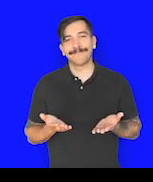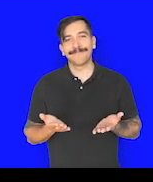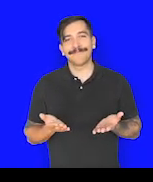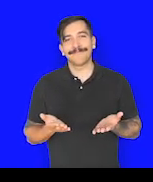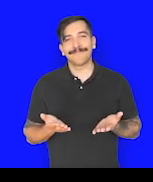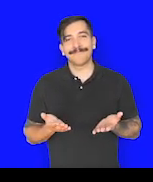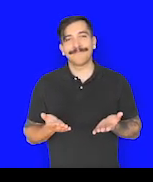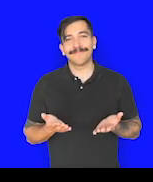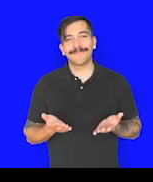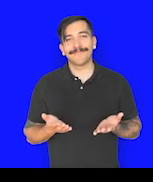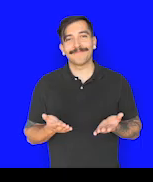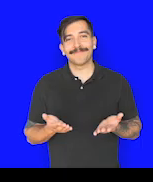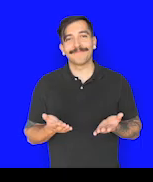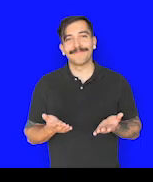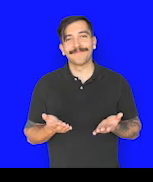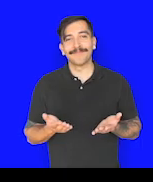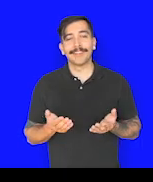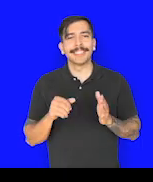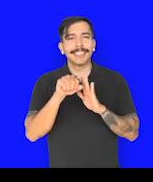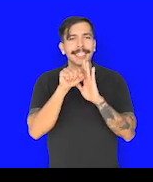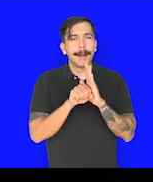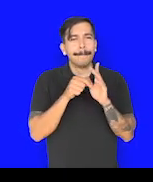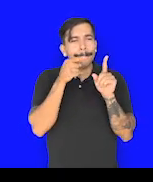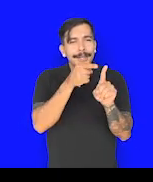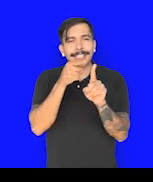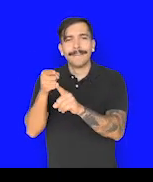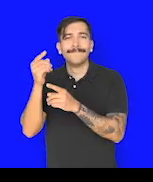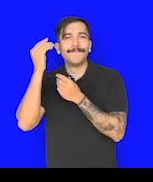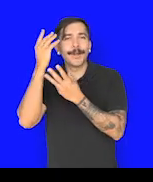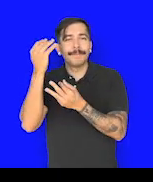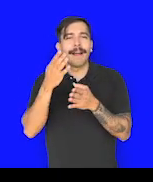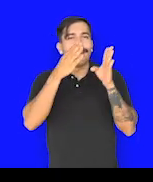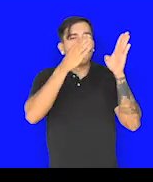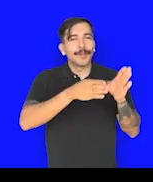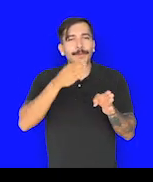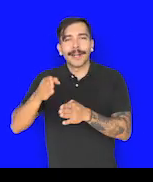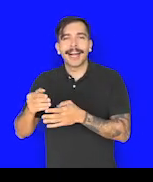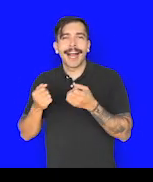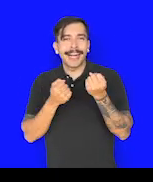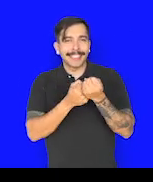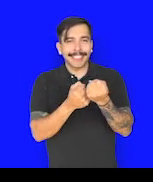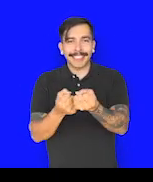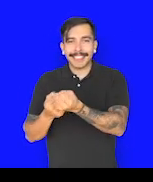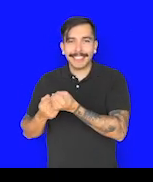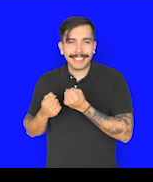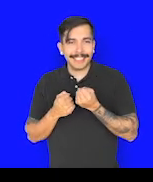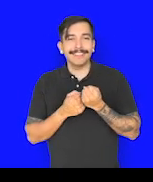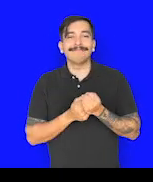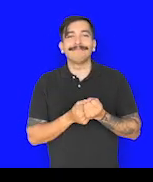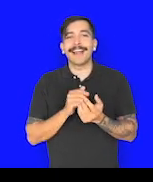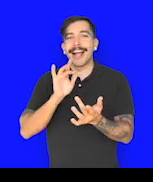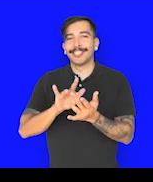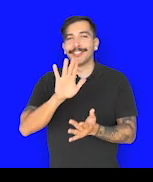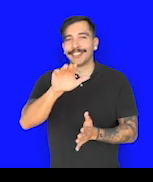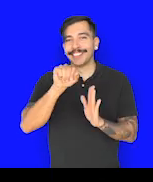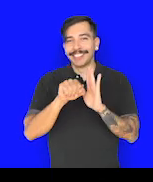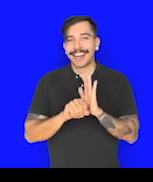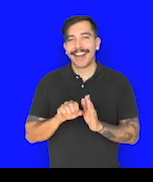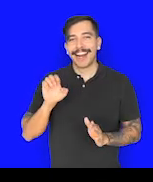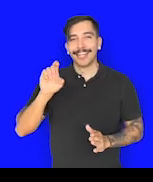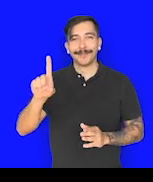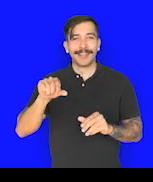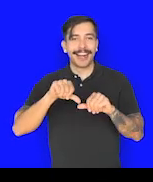www.cadreworks.org/parent-guides. For state-specific information or individual assistance, contact your state